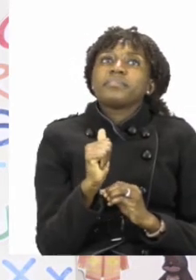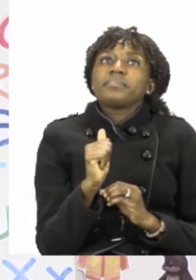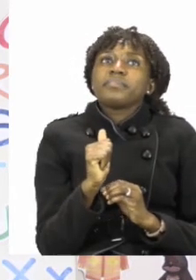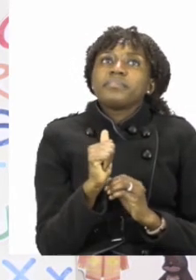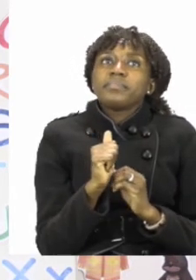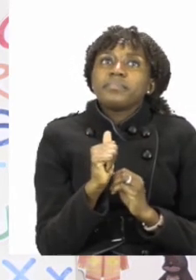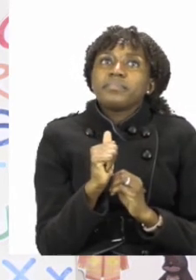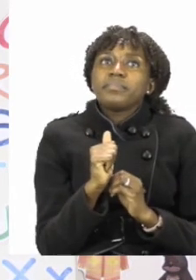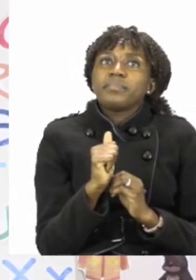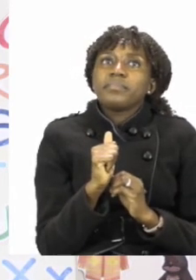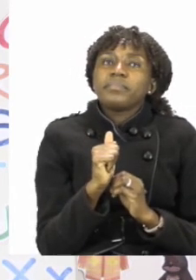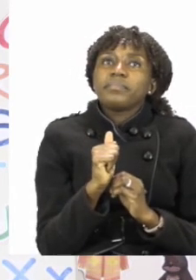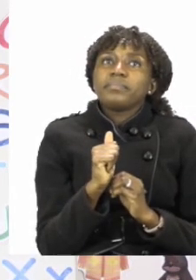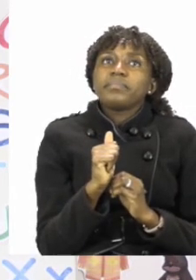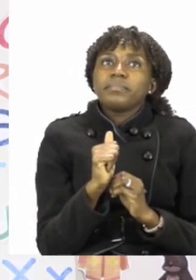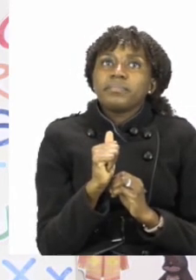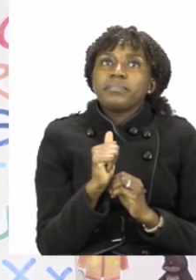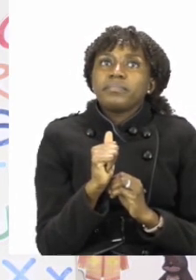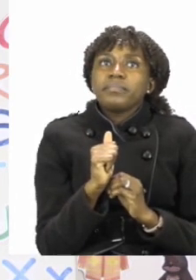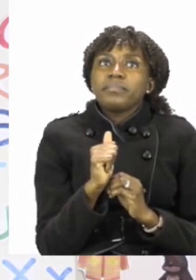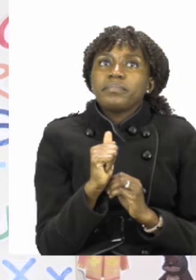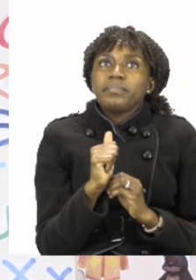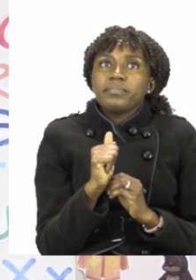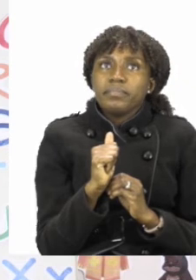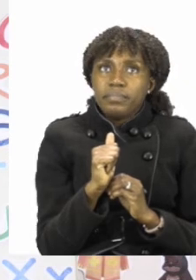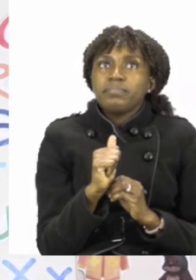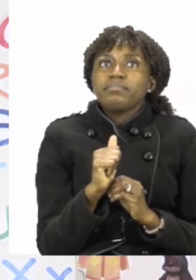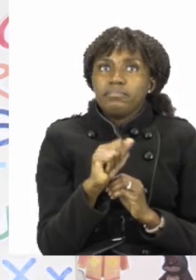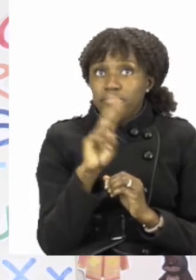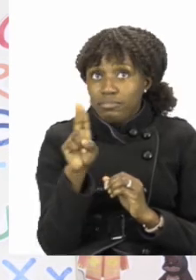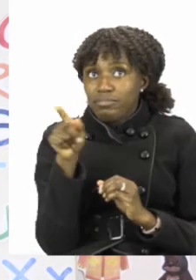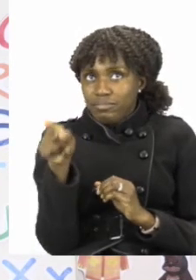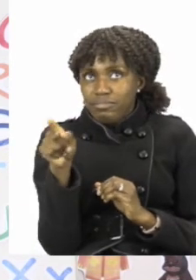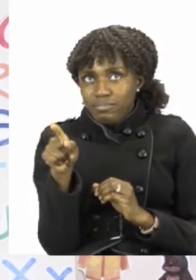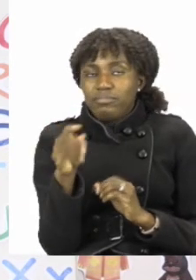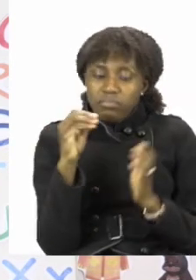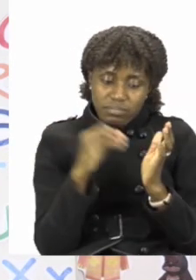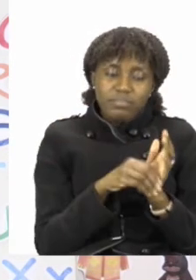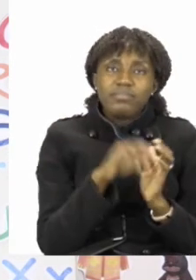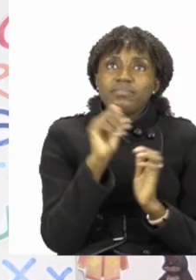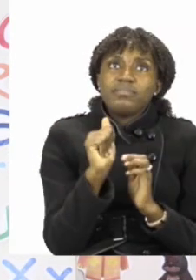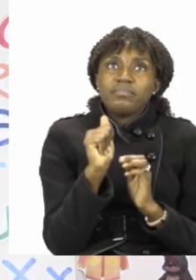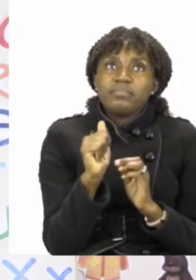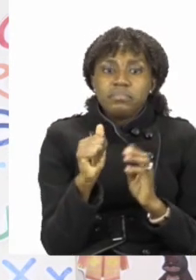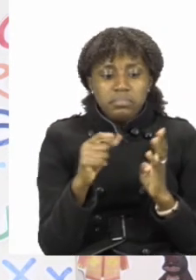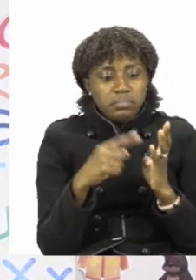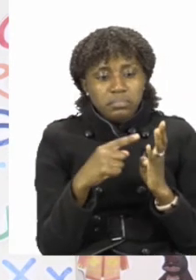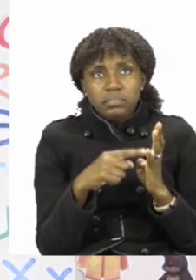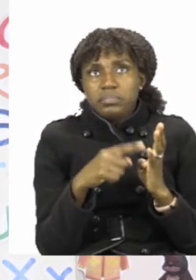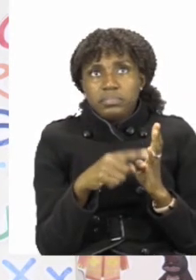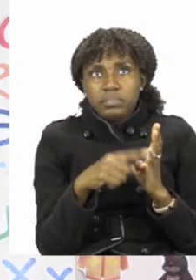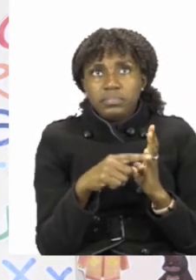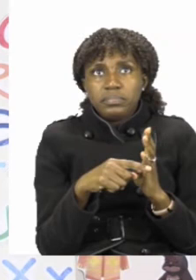say a hamburger because the H is with a. The last